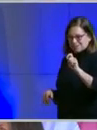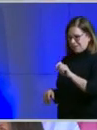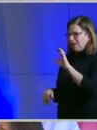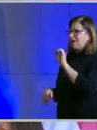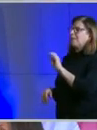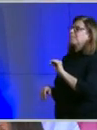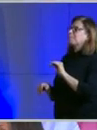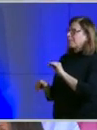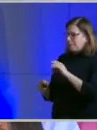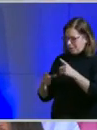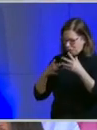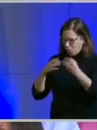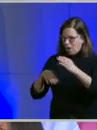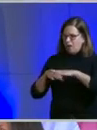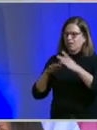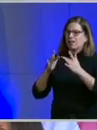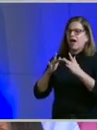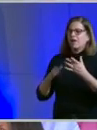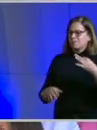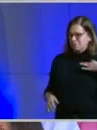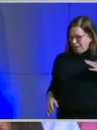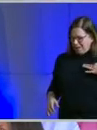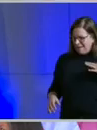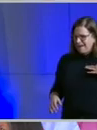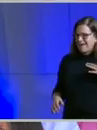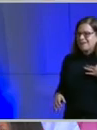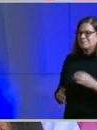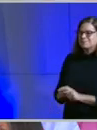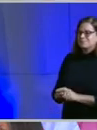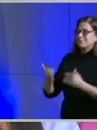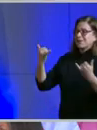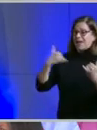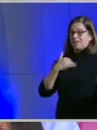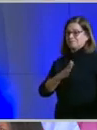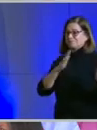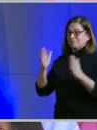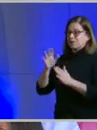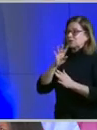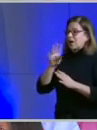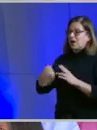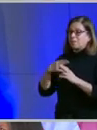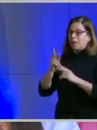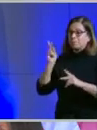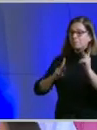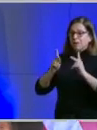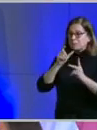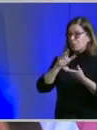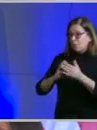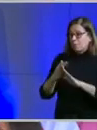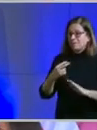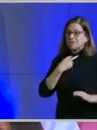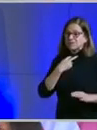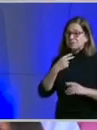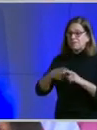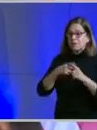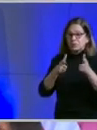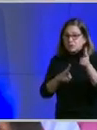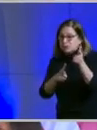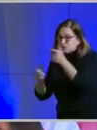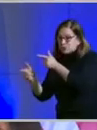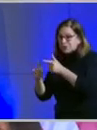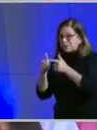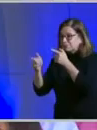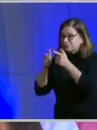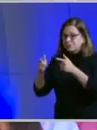When someone is the victim of a serious assault, a stabbing, or a shooting, my agency, the DC Fire and Emergency